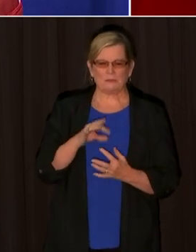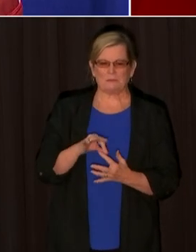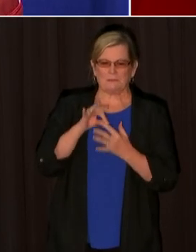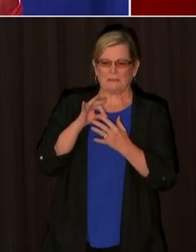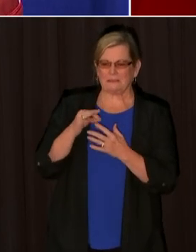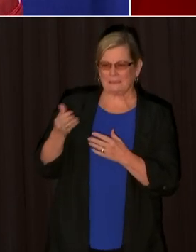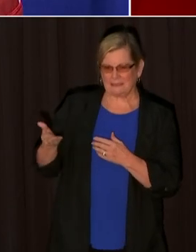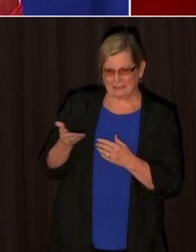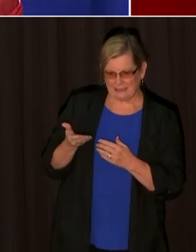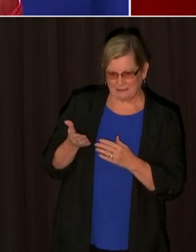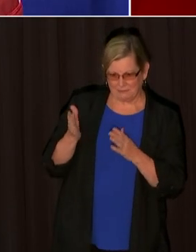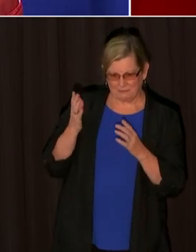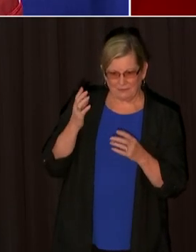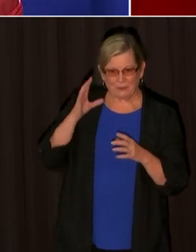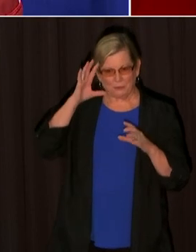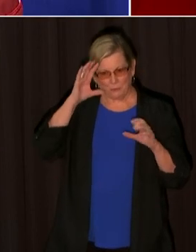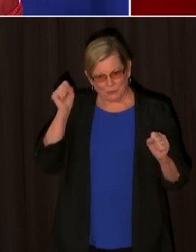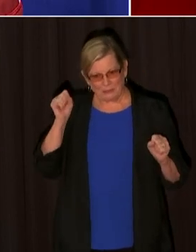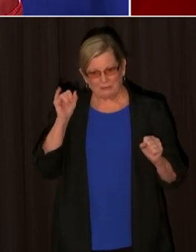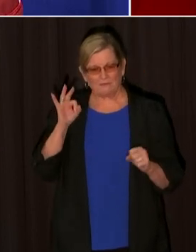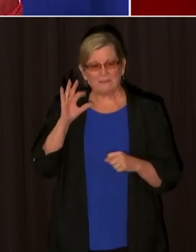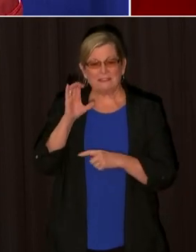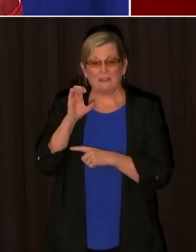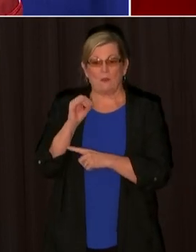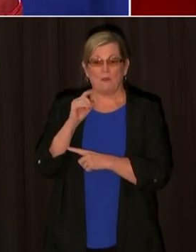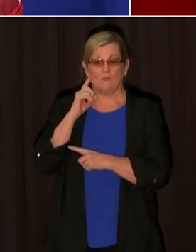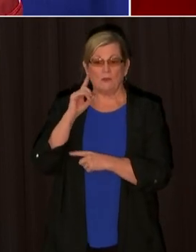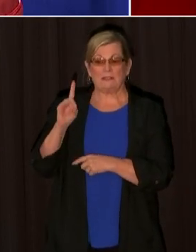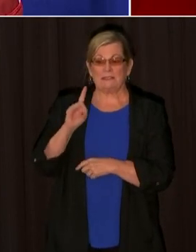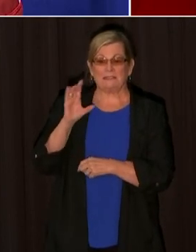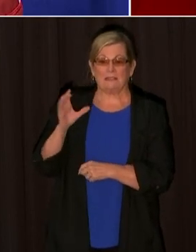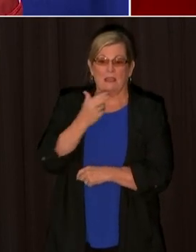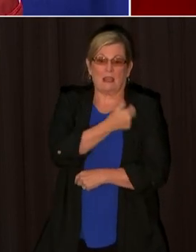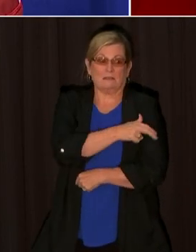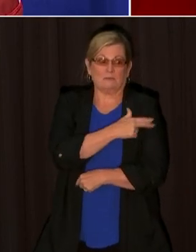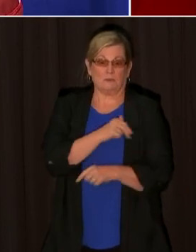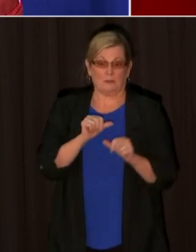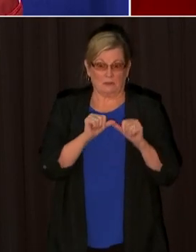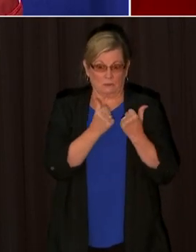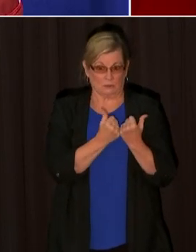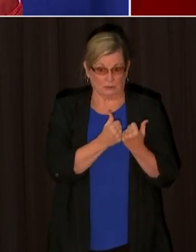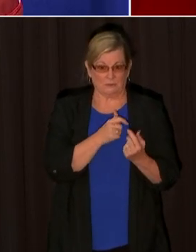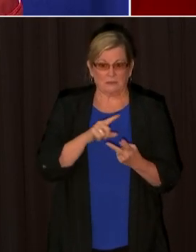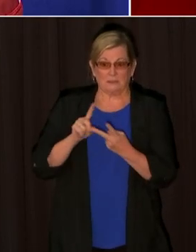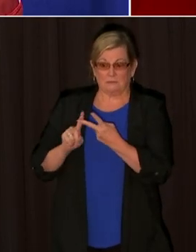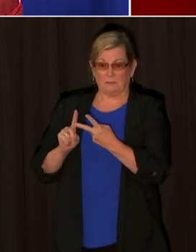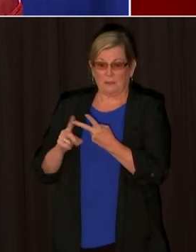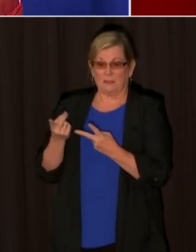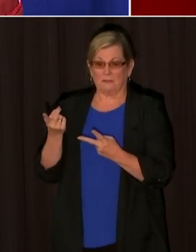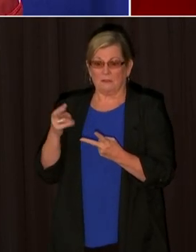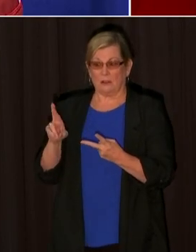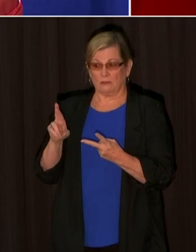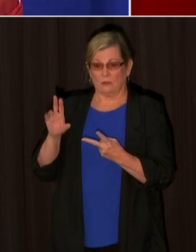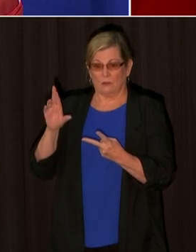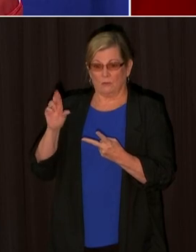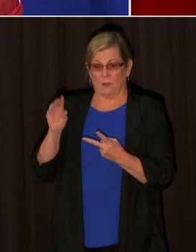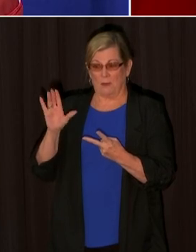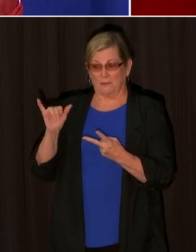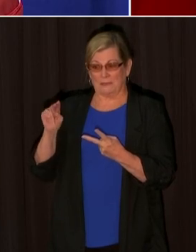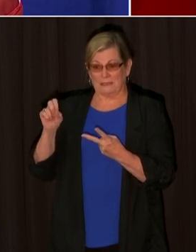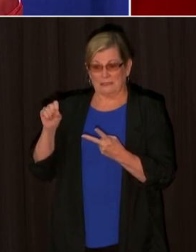and CEO of the DC Hospital Association, and Dr. Reginald Robinson is a